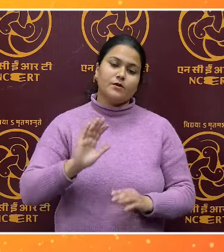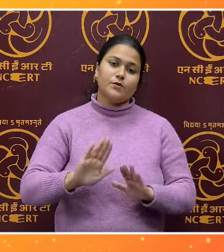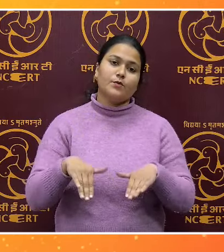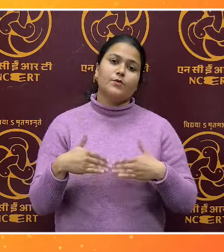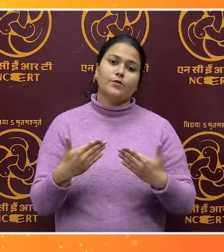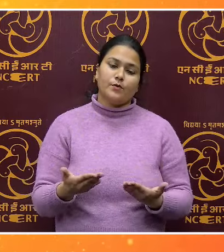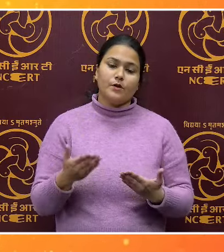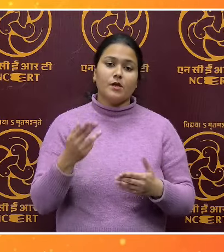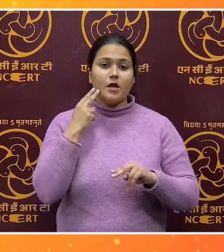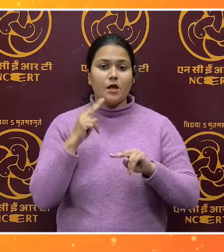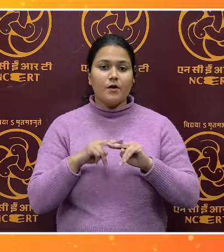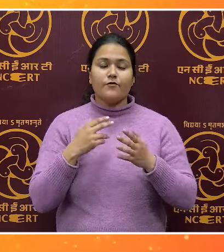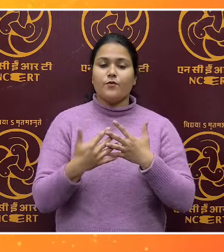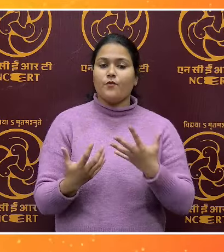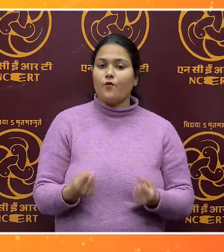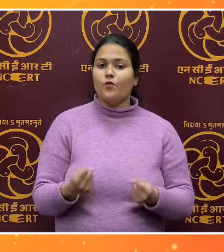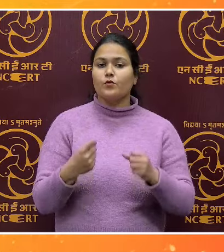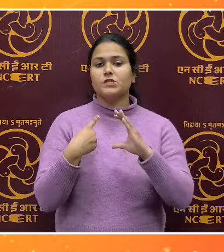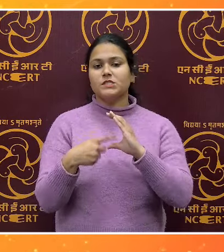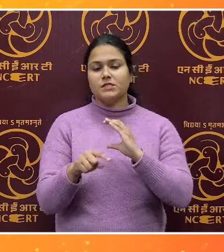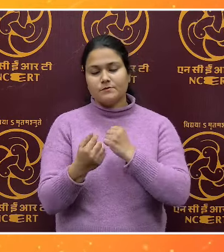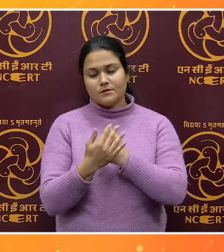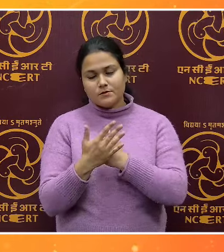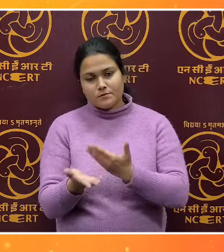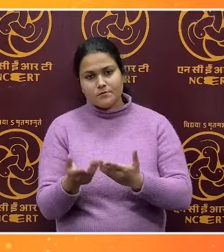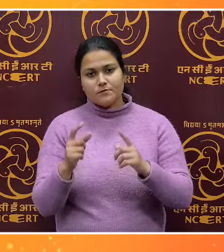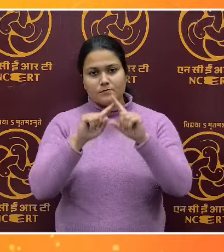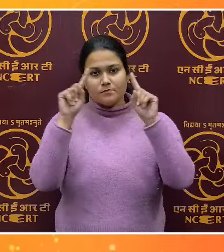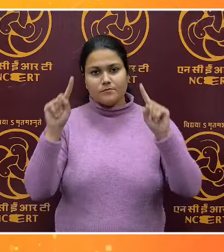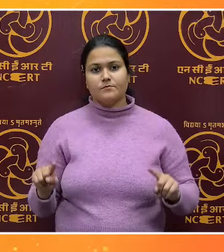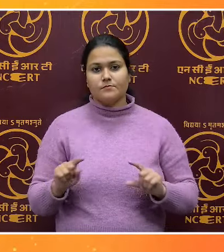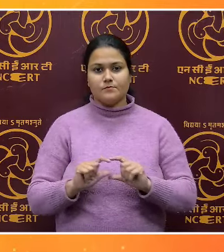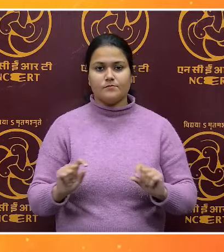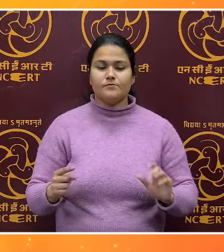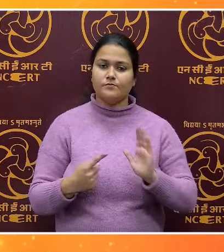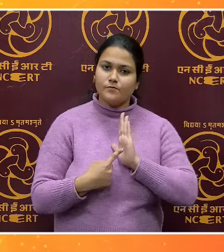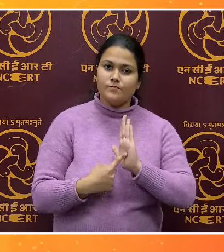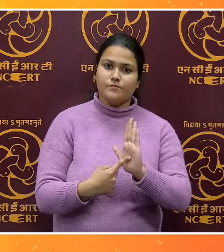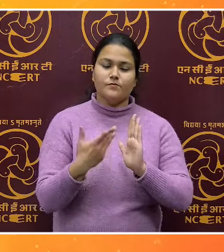8800440559, or you can email us. The email ID is